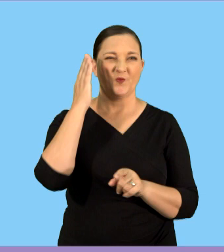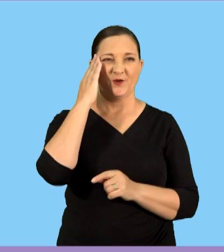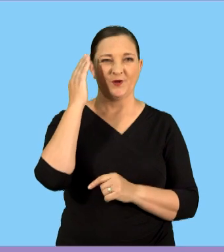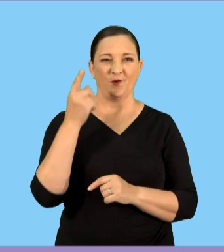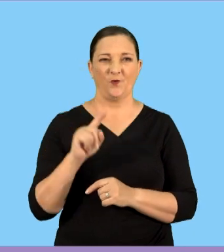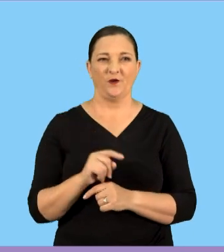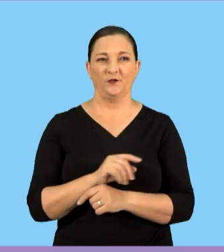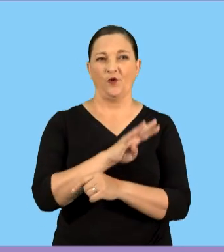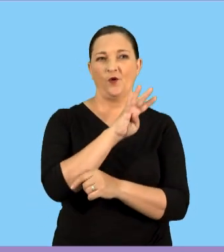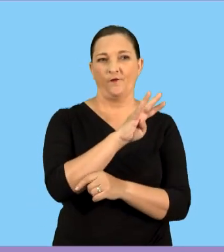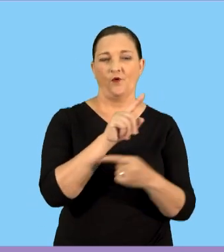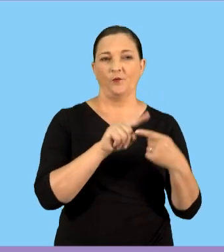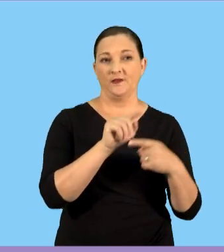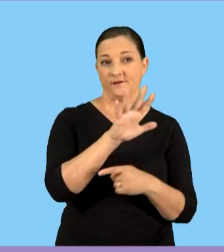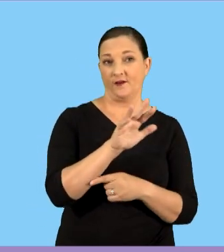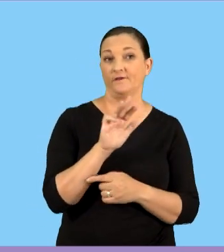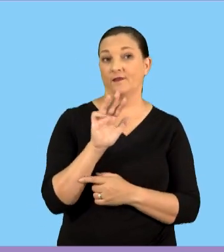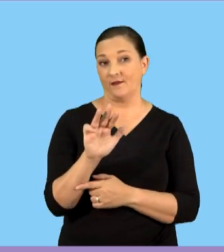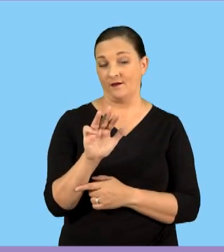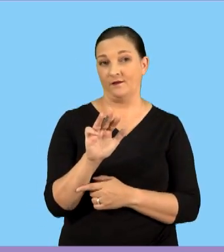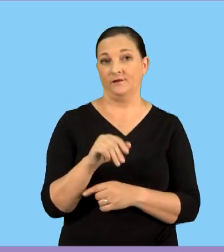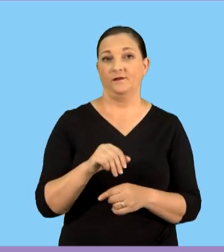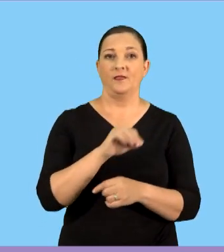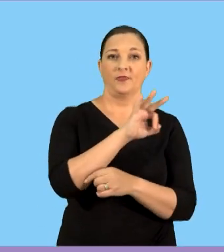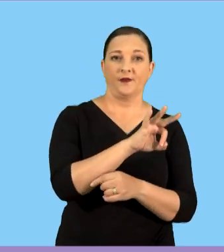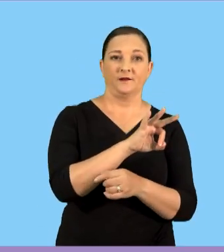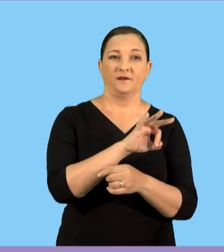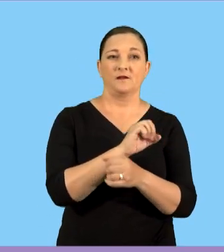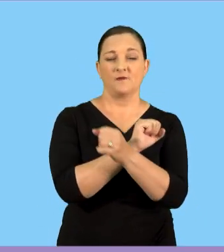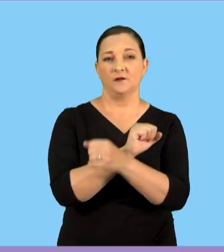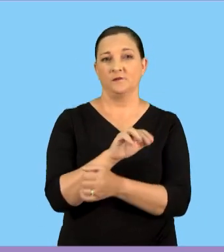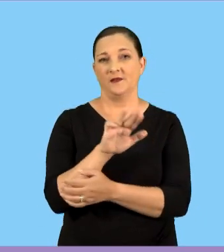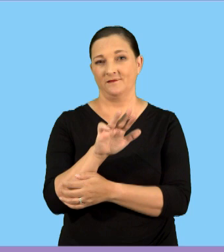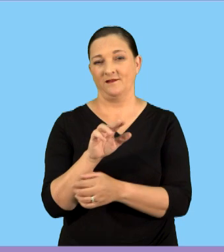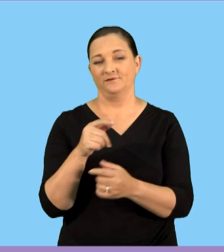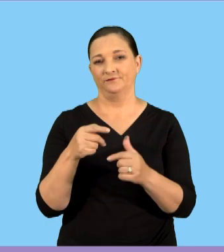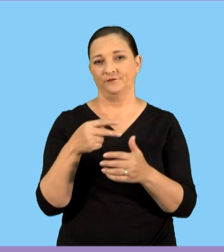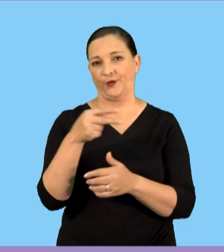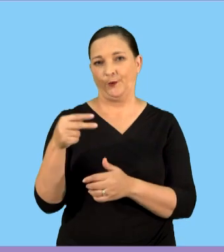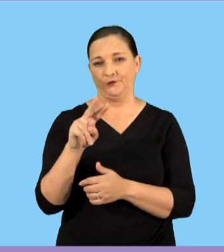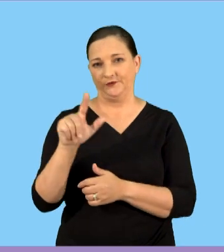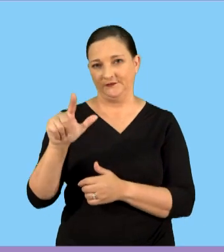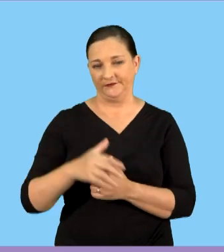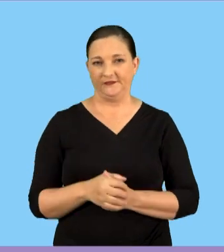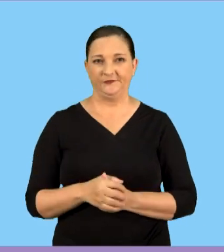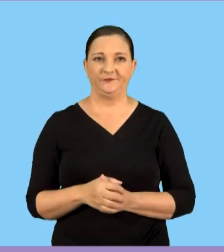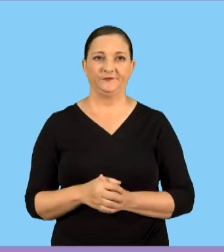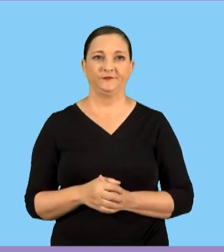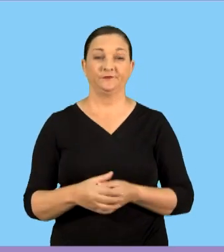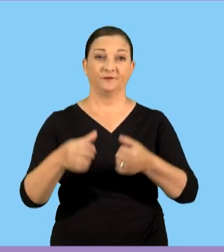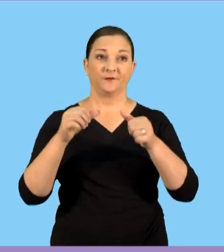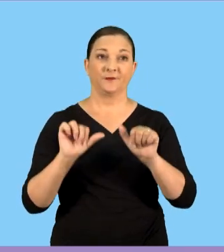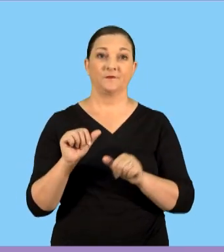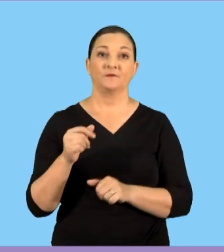To show that it is the same calculation, we know that 4 plus 5 is 9, and 3 multiplied by 9 is